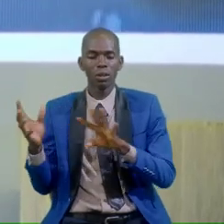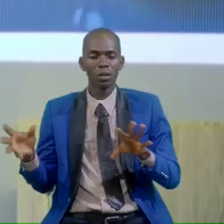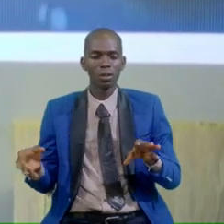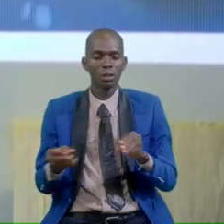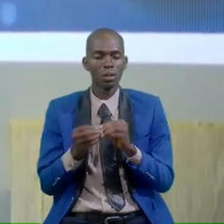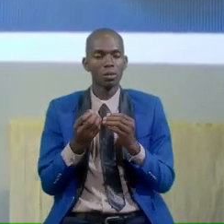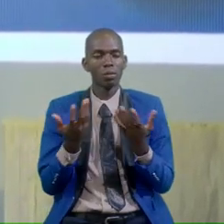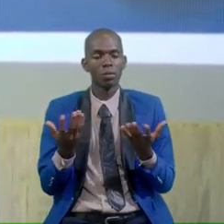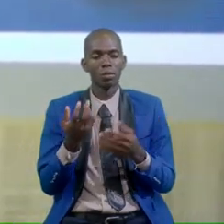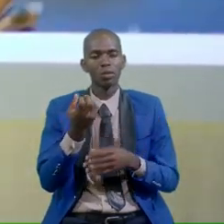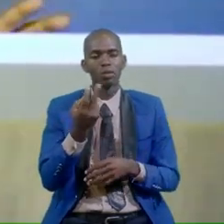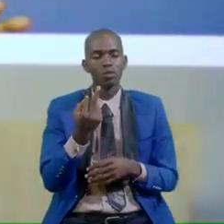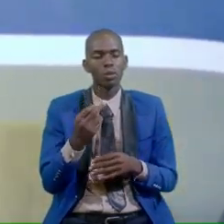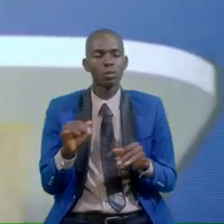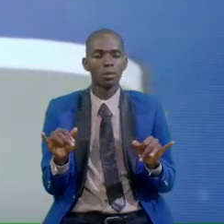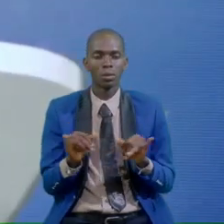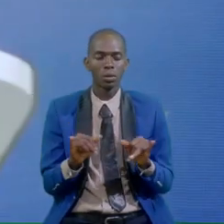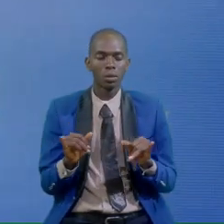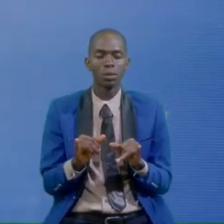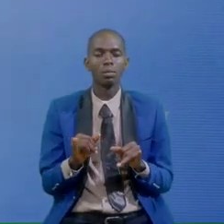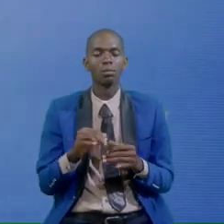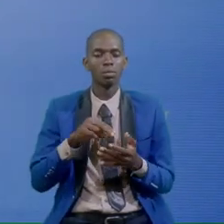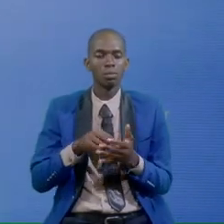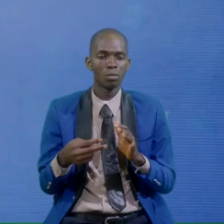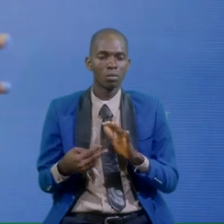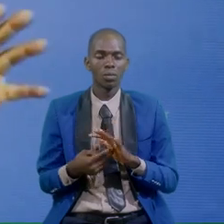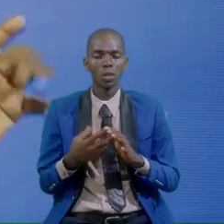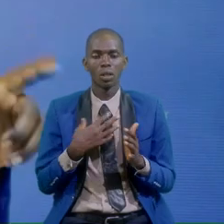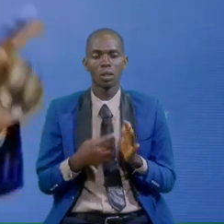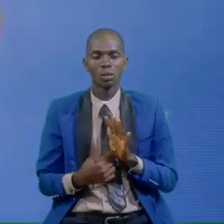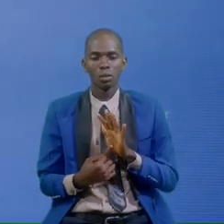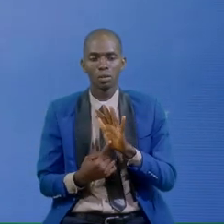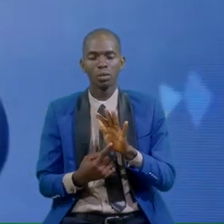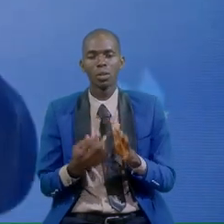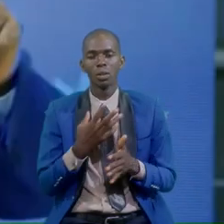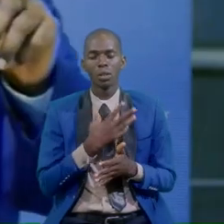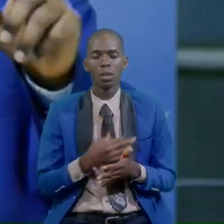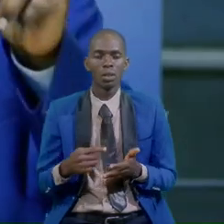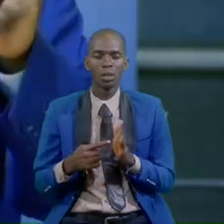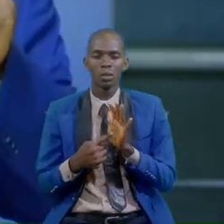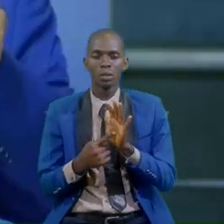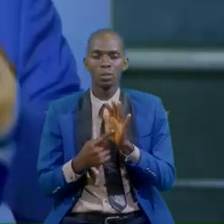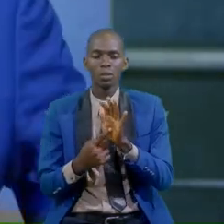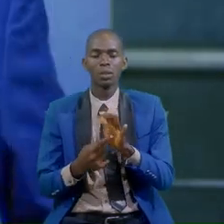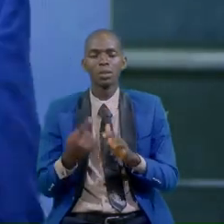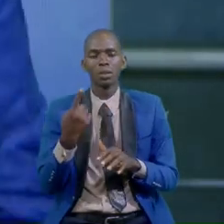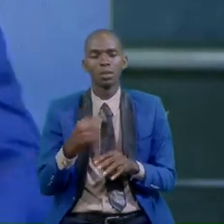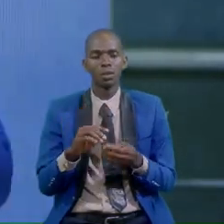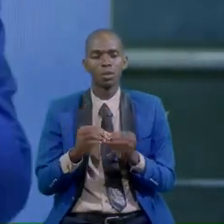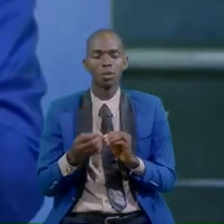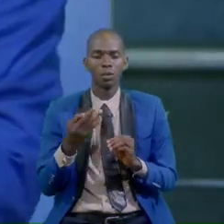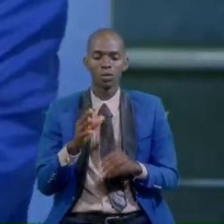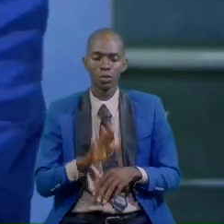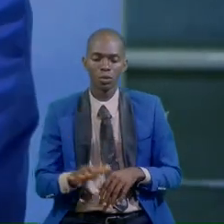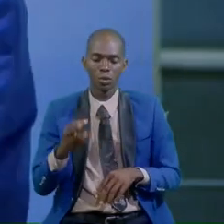12 again, symbolizing, representing the number of the children of